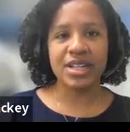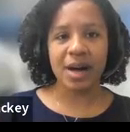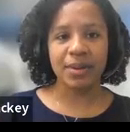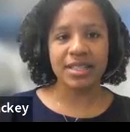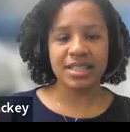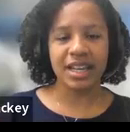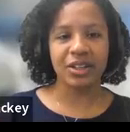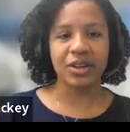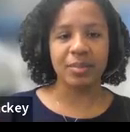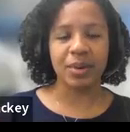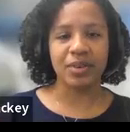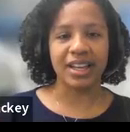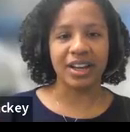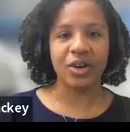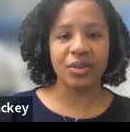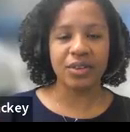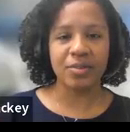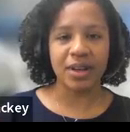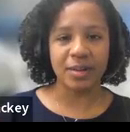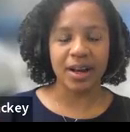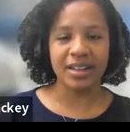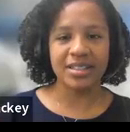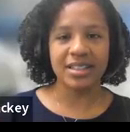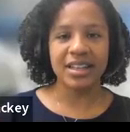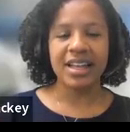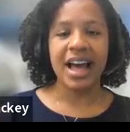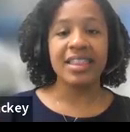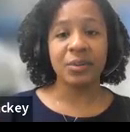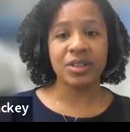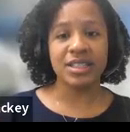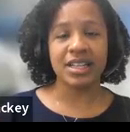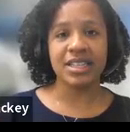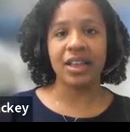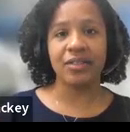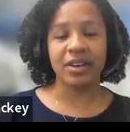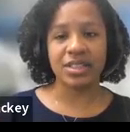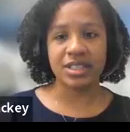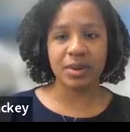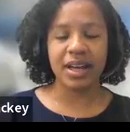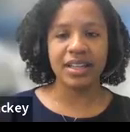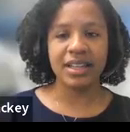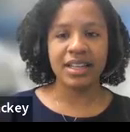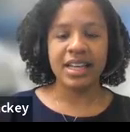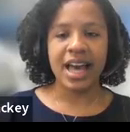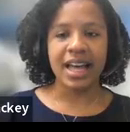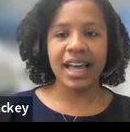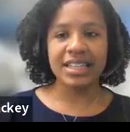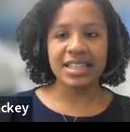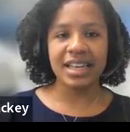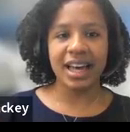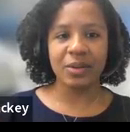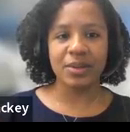on 3 topics, including providing an overview of monkeypox. I then will discuss how the virus is spread.